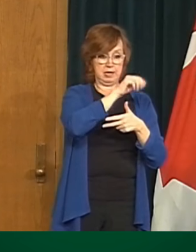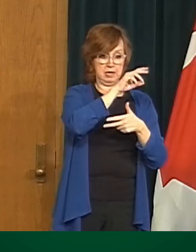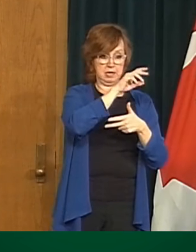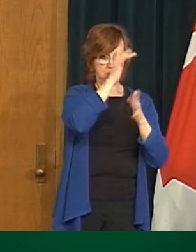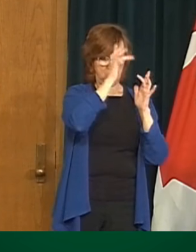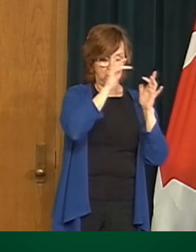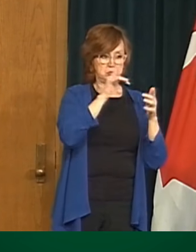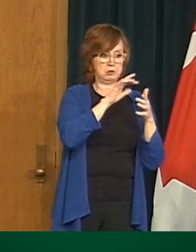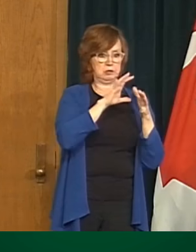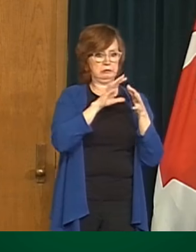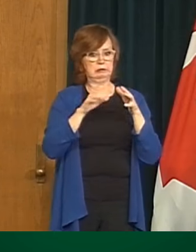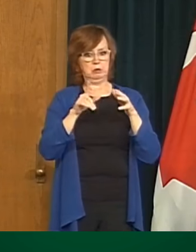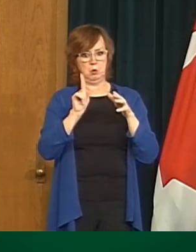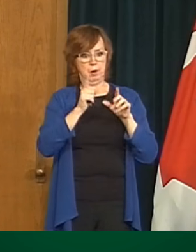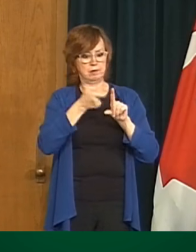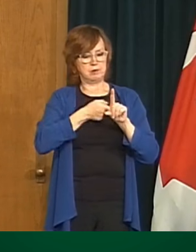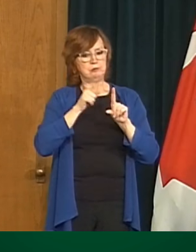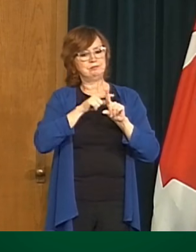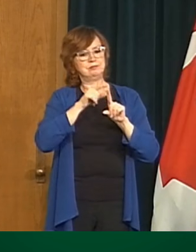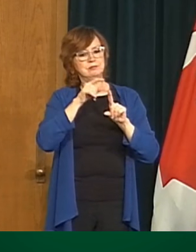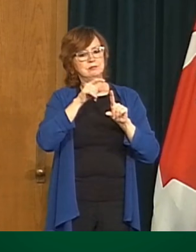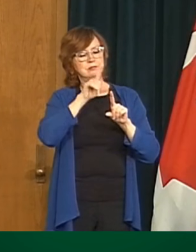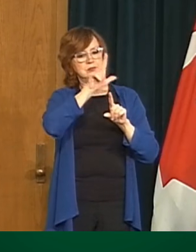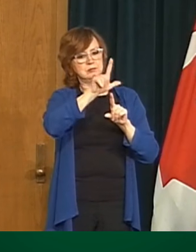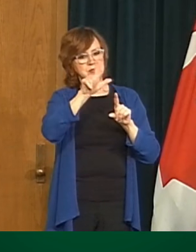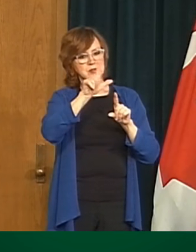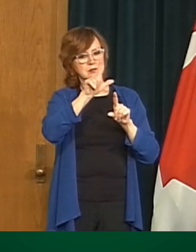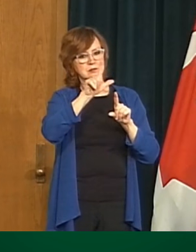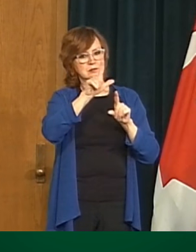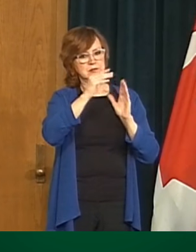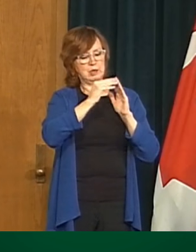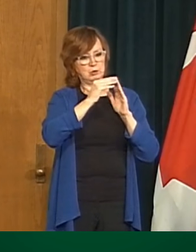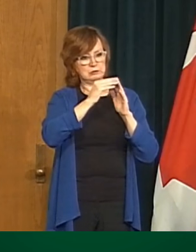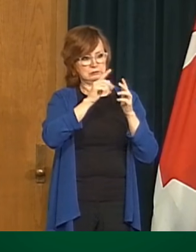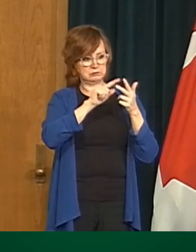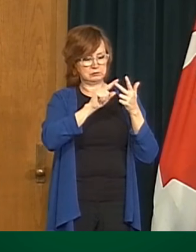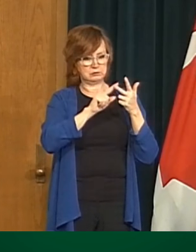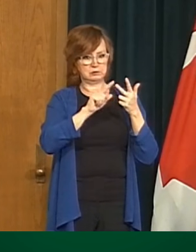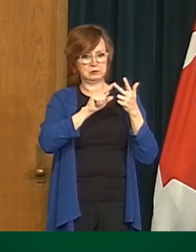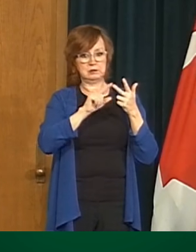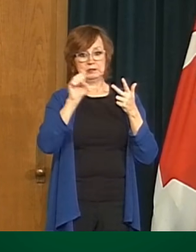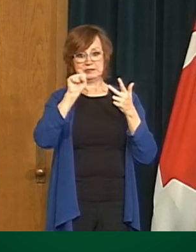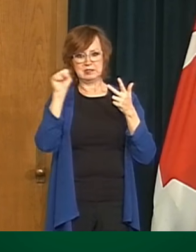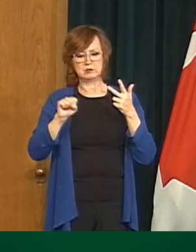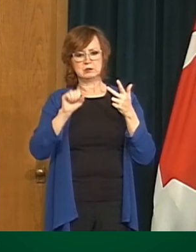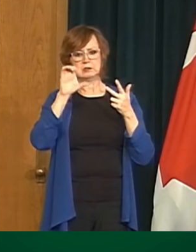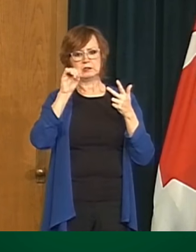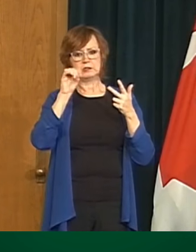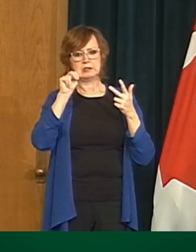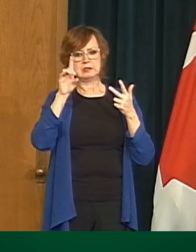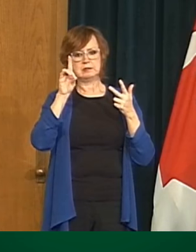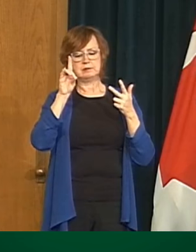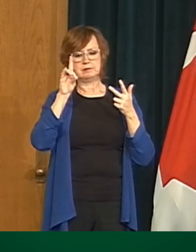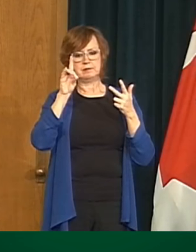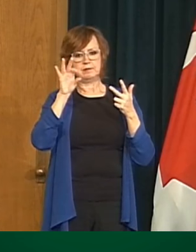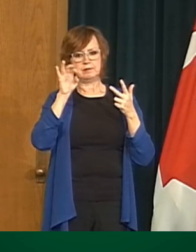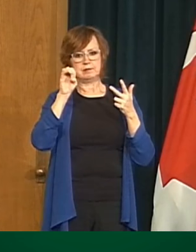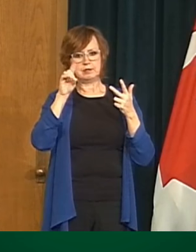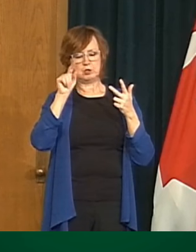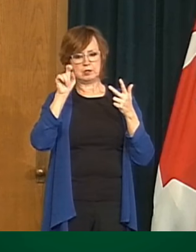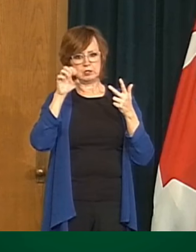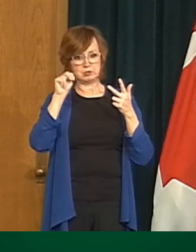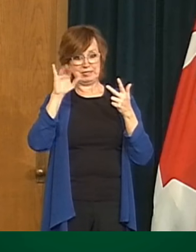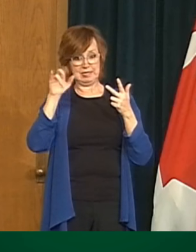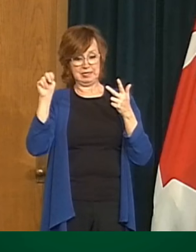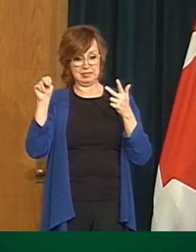Lake officially. We know Saskatoon Confederation in. Can we say that it's been or going to be limited to the Northwest,